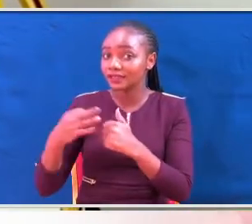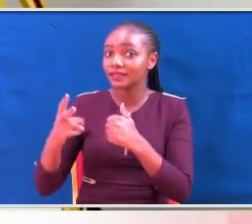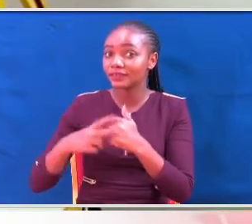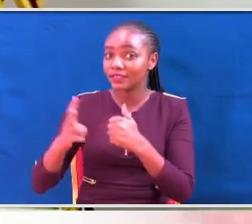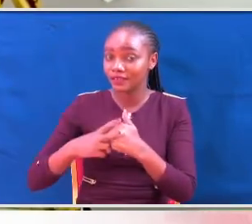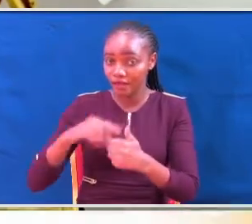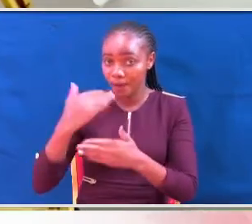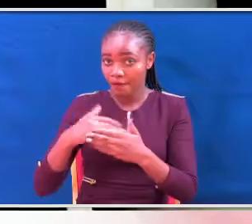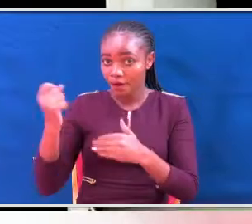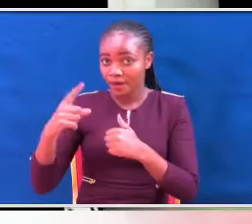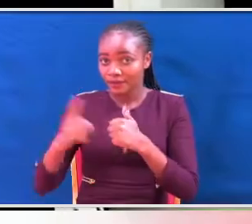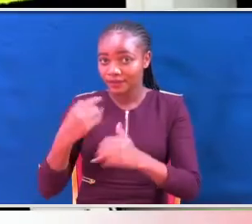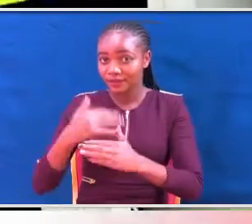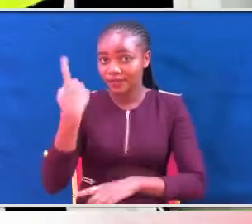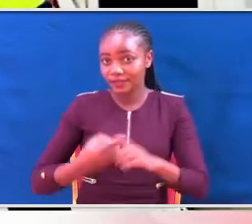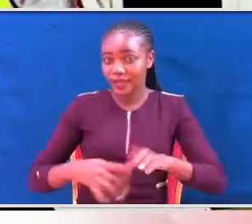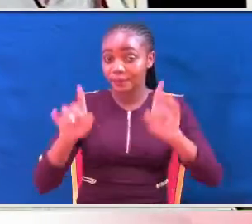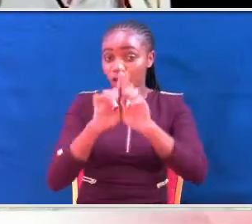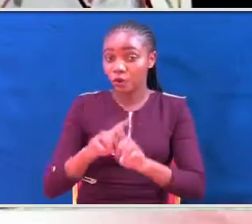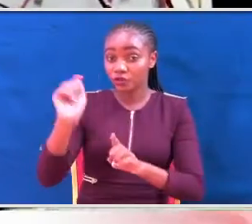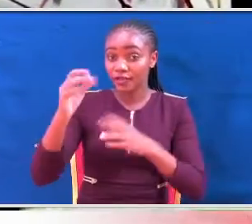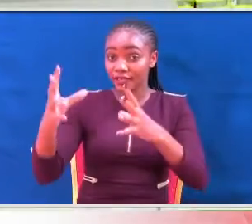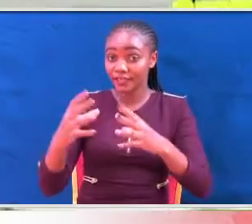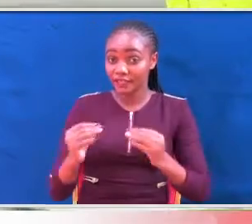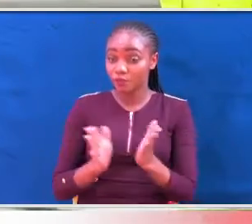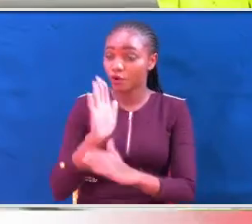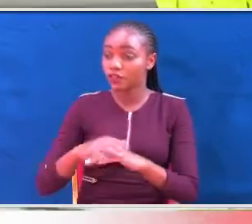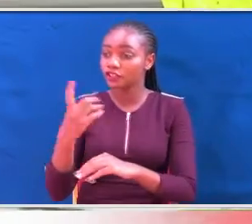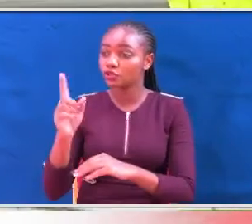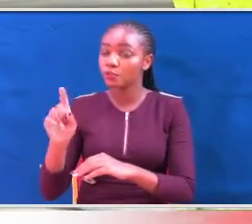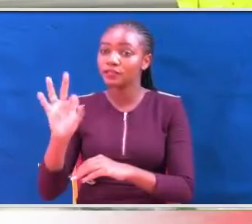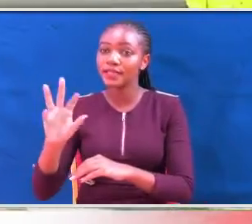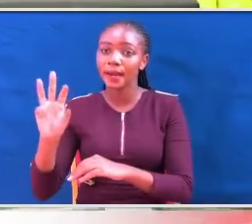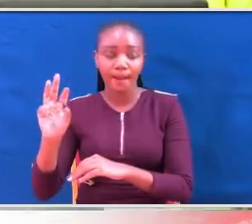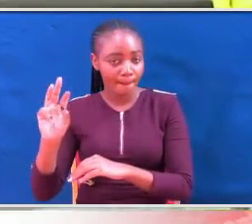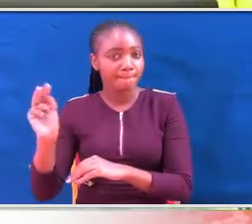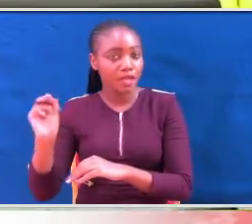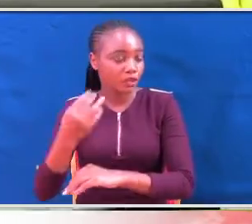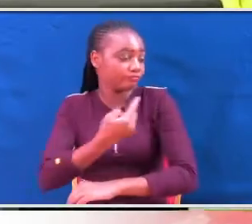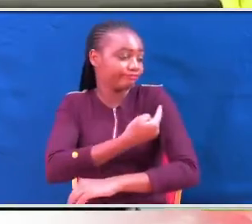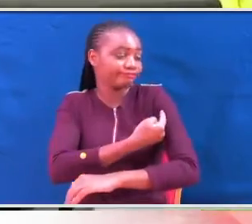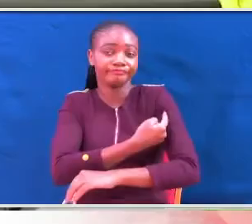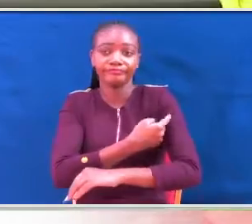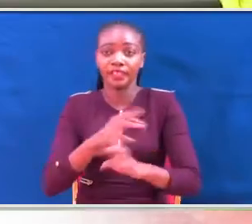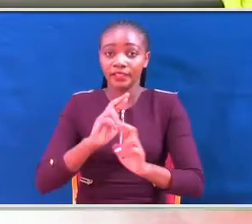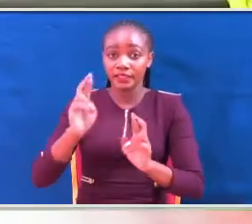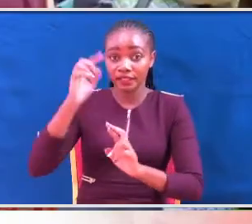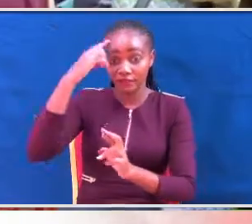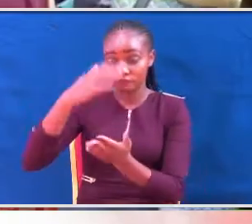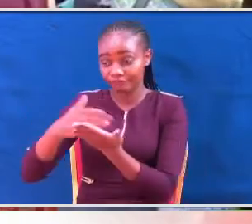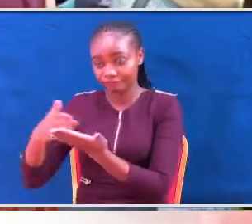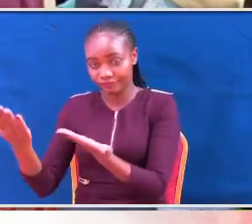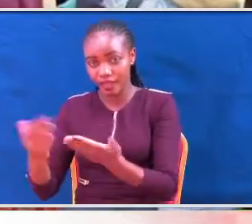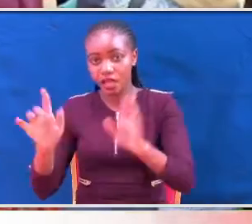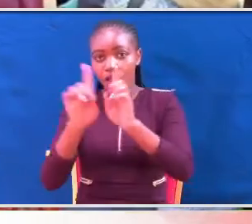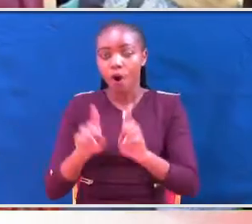7,877 by June next year. Kenya has so far received more than 2.3 million doses of vaccines ready for administering.